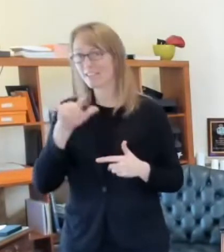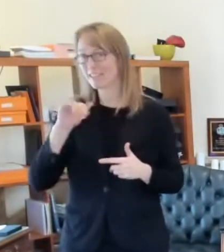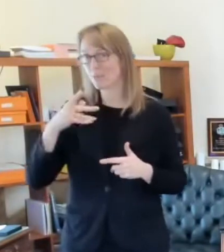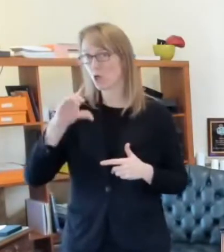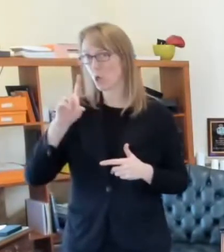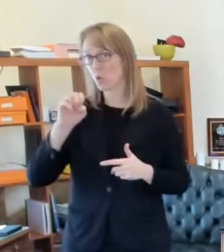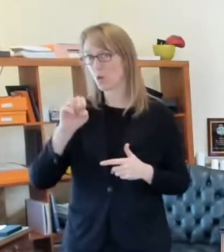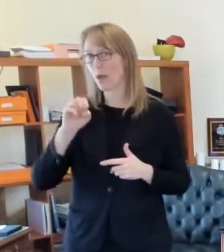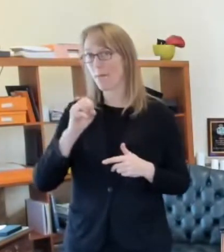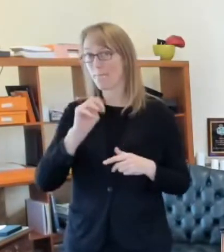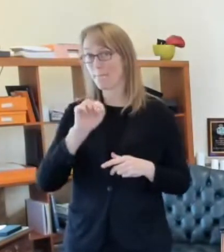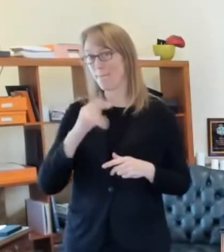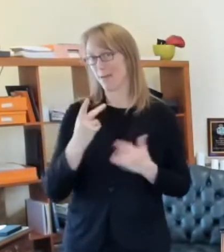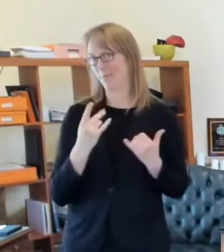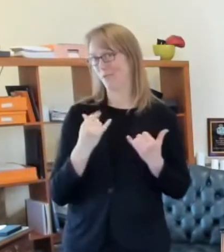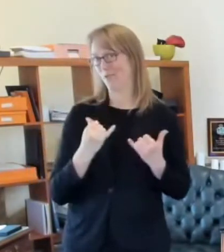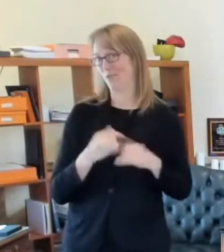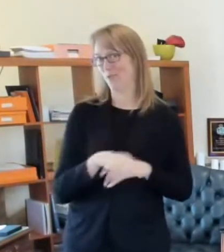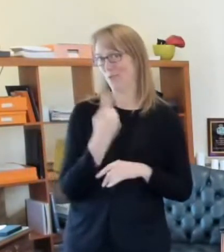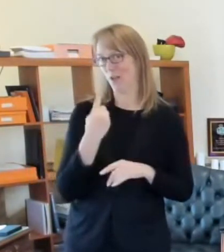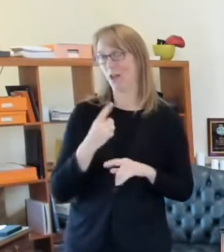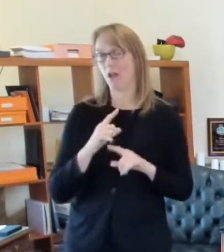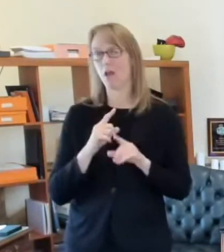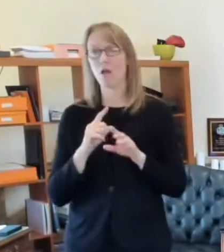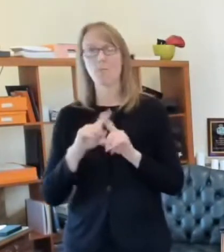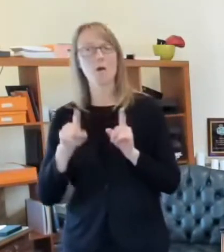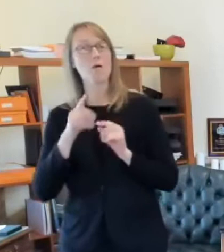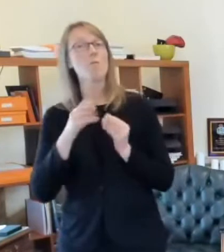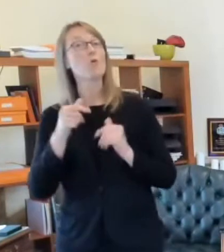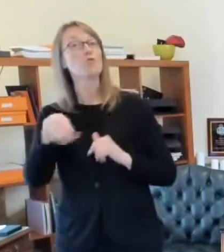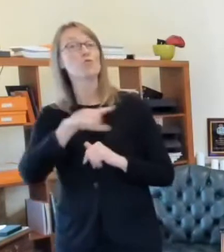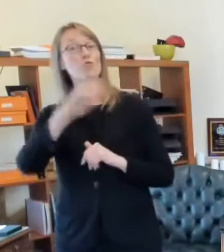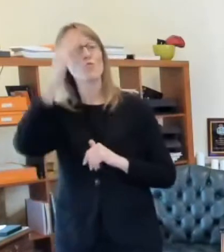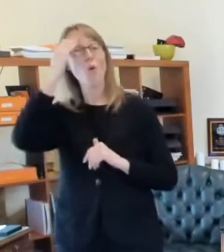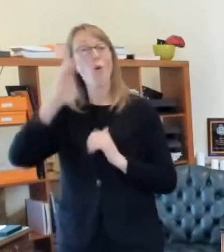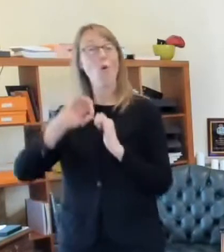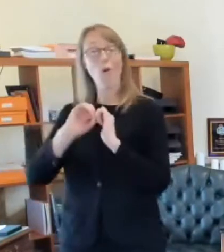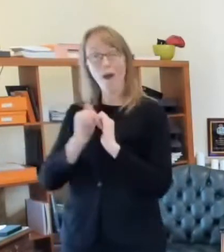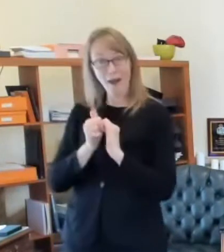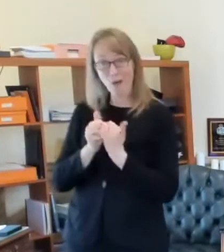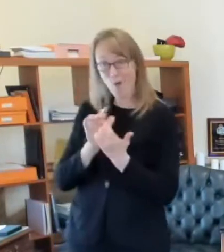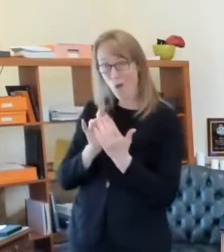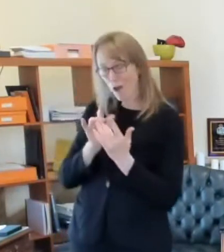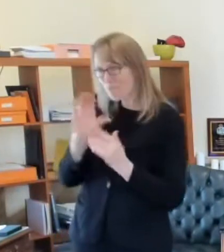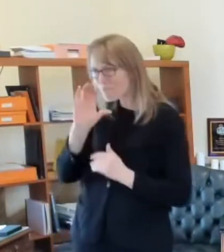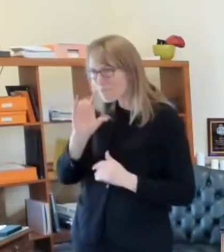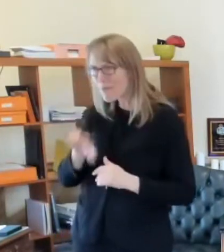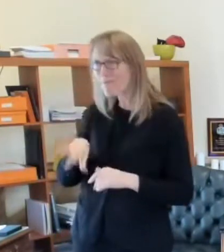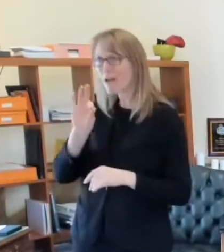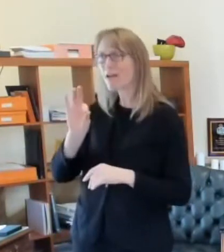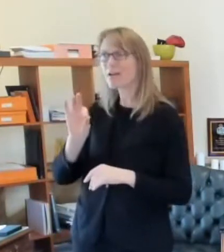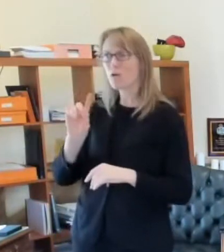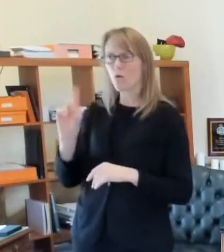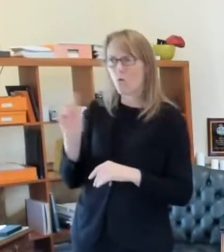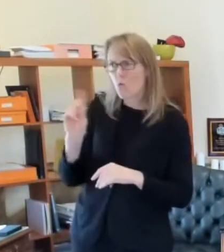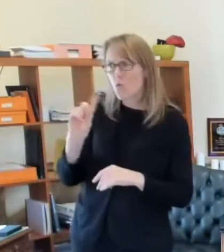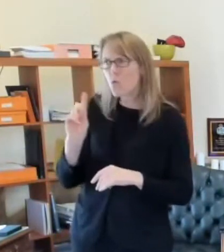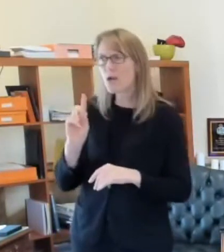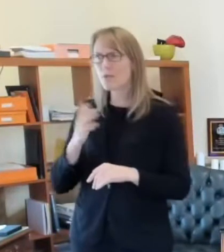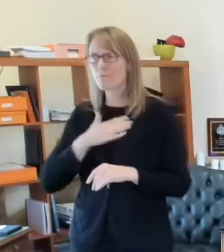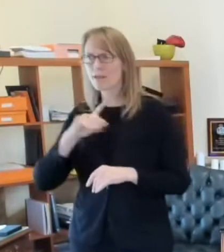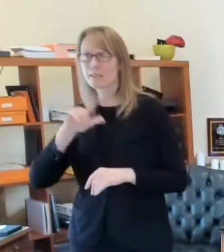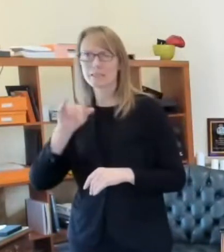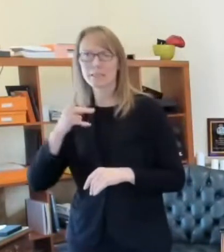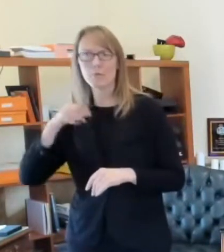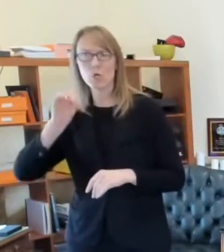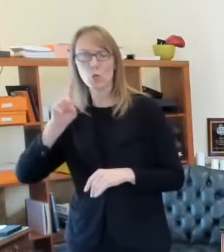today, but most of you know where that is, and I think the zip code map is on. Do I have it here?